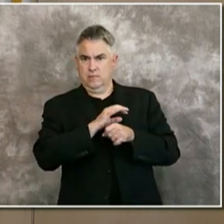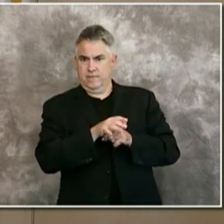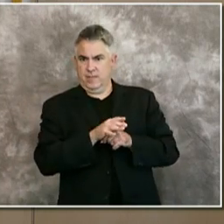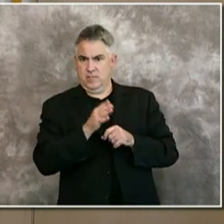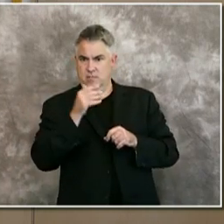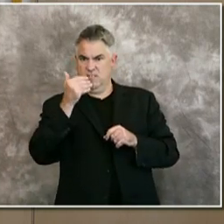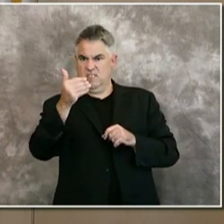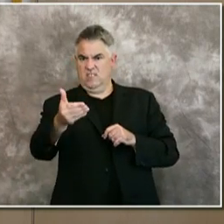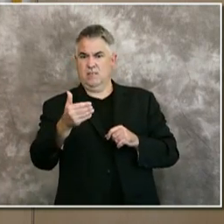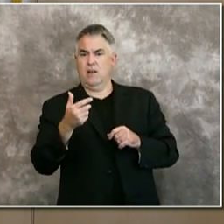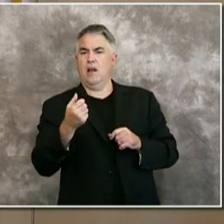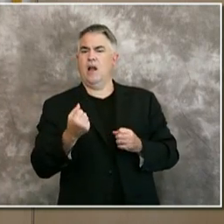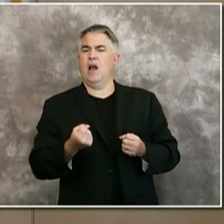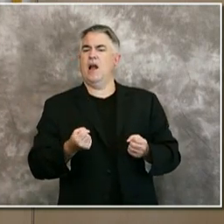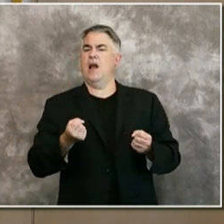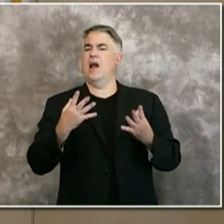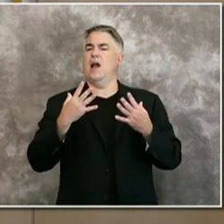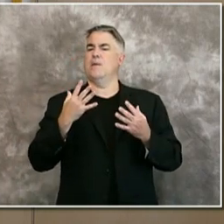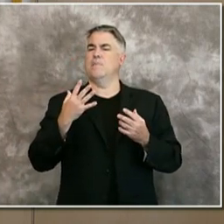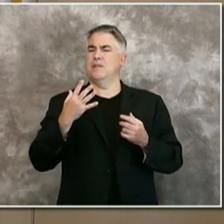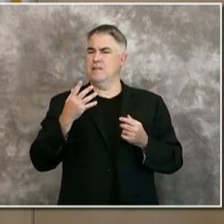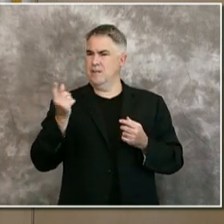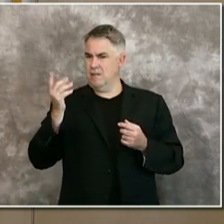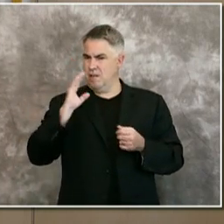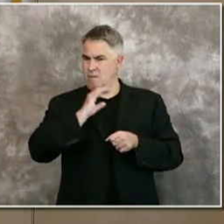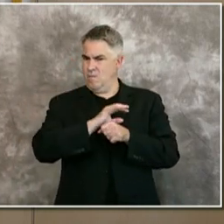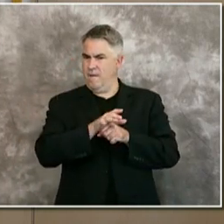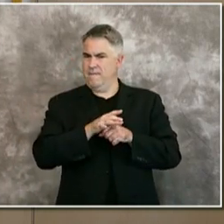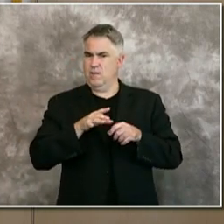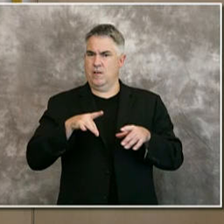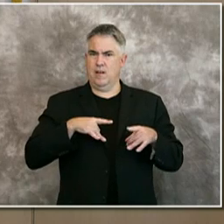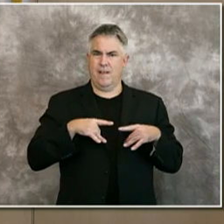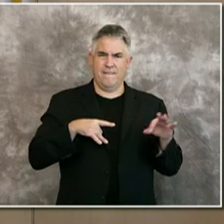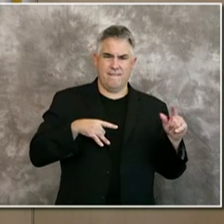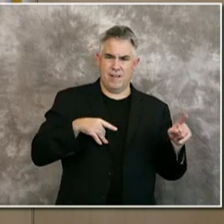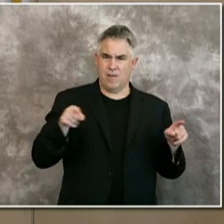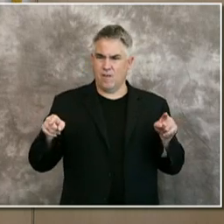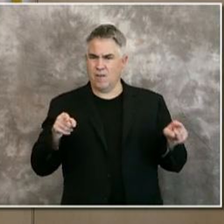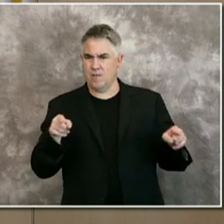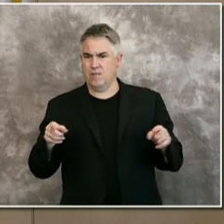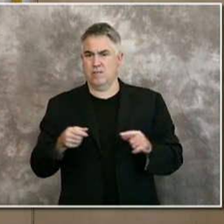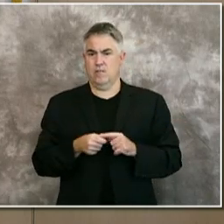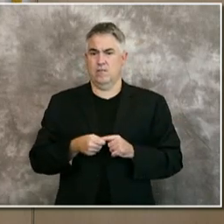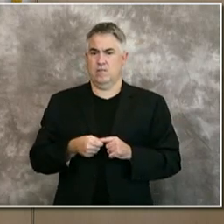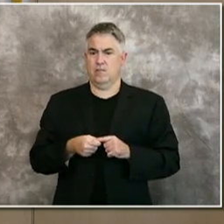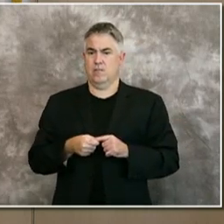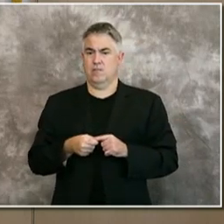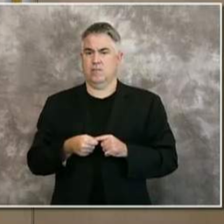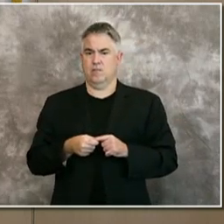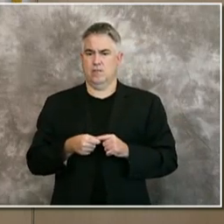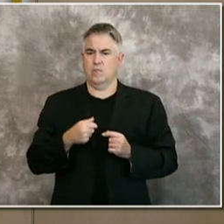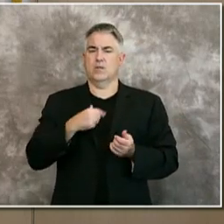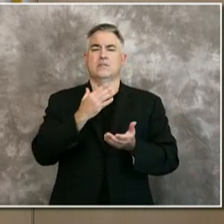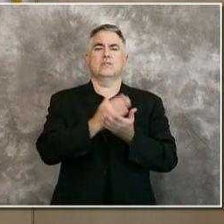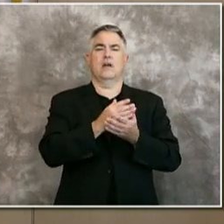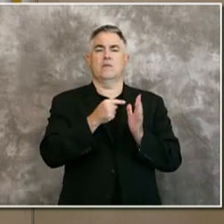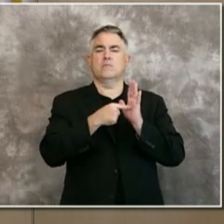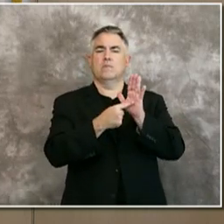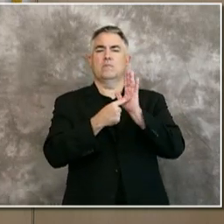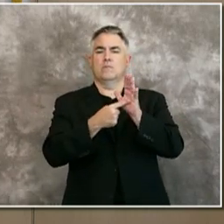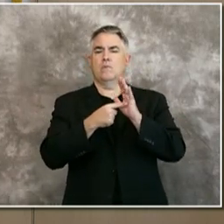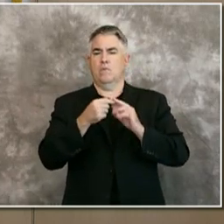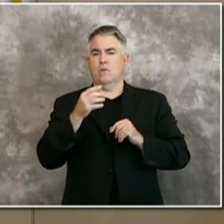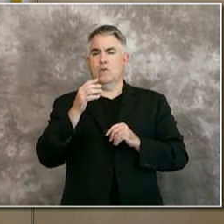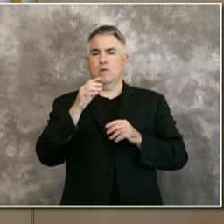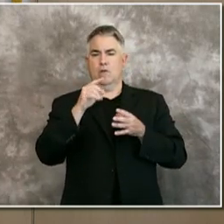were coronavirus and not the flu? So we didn't stop in March. We stopped in about mid-April, which is what